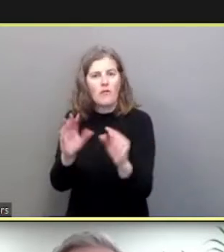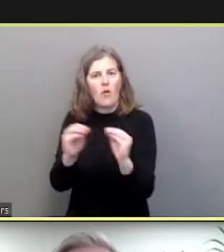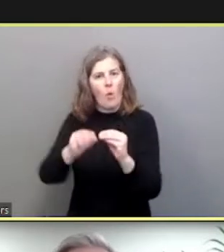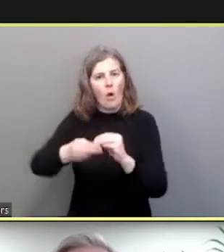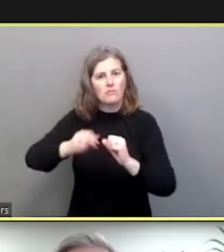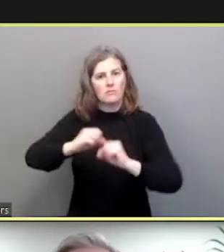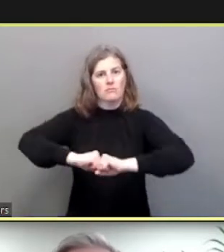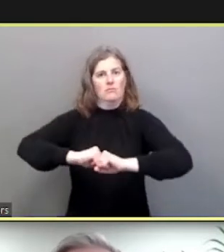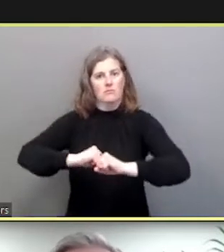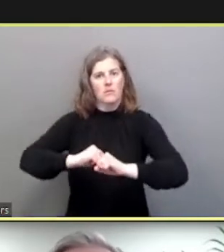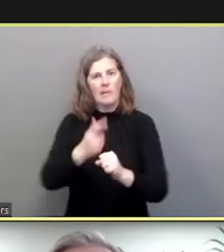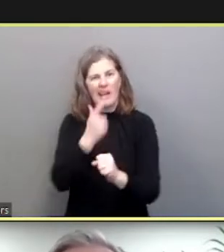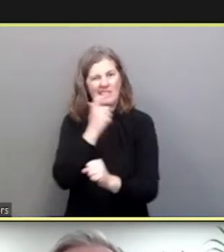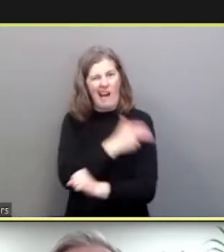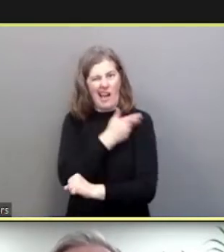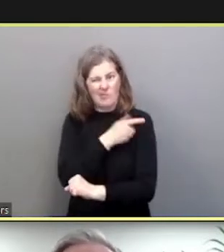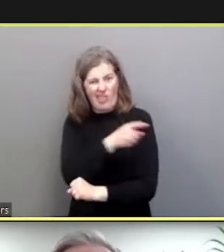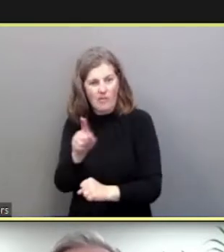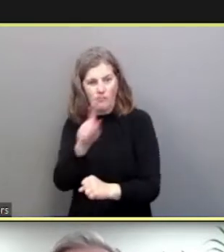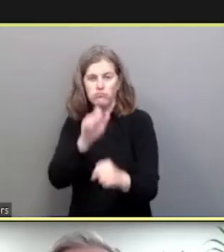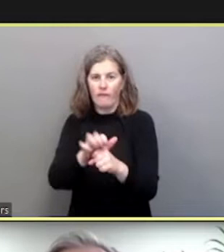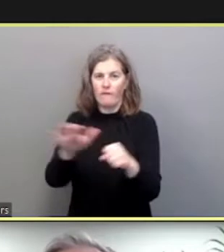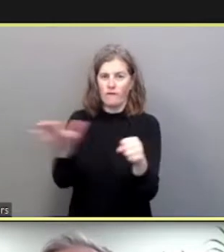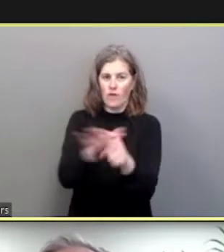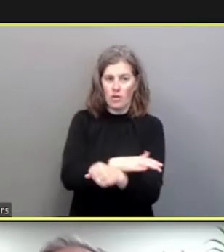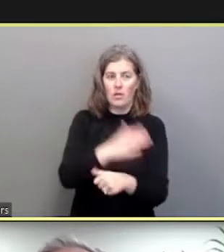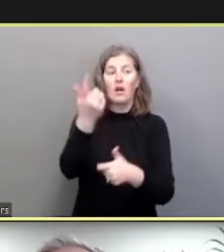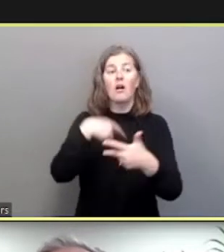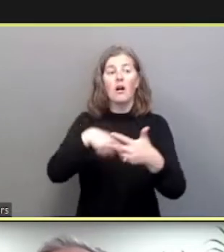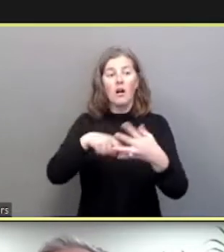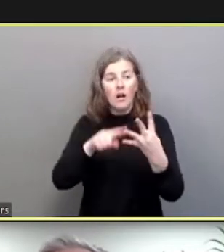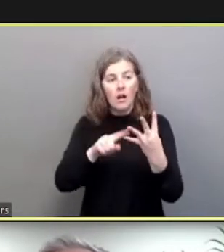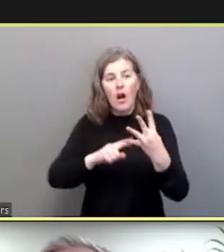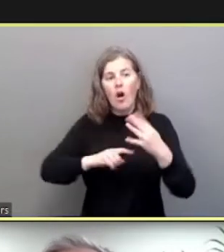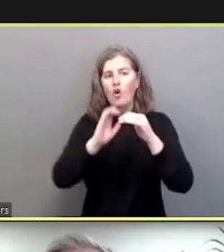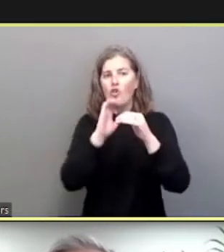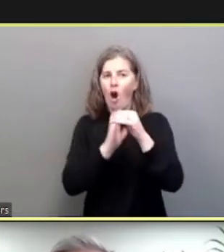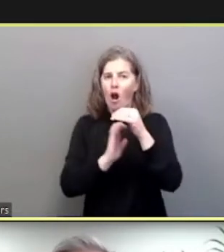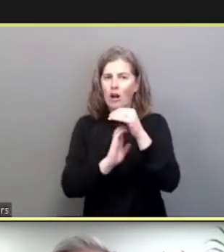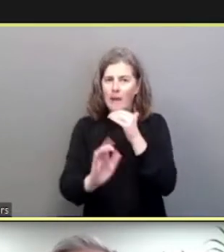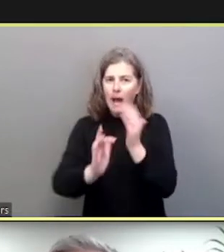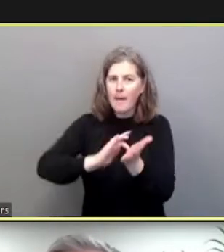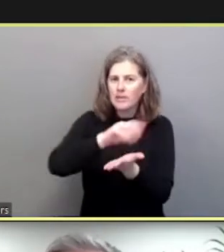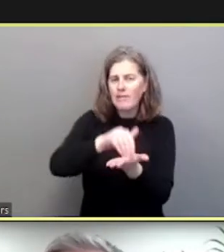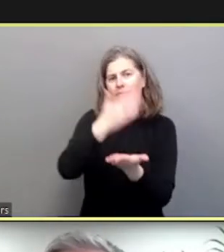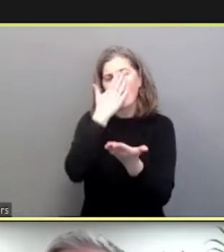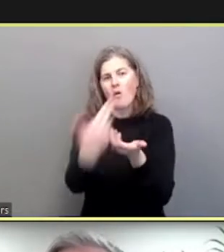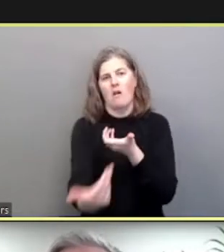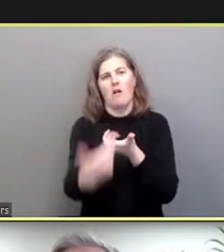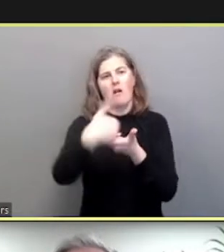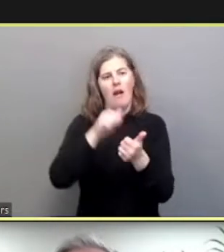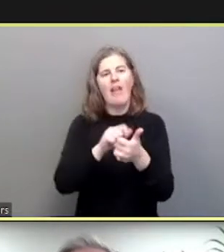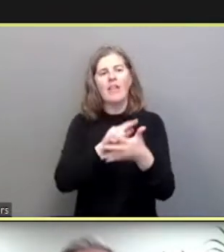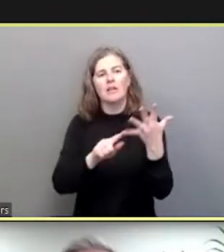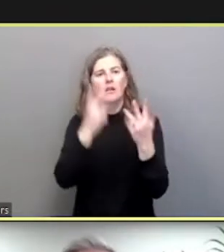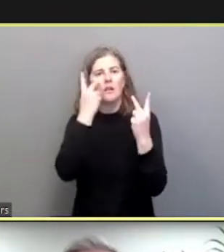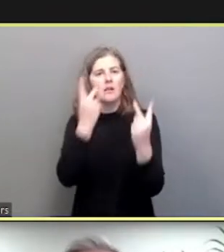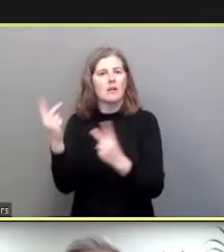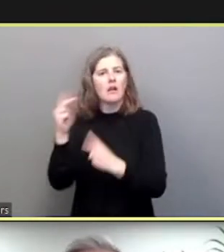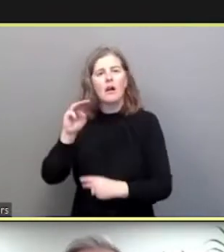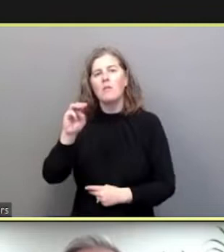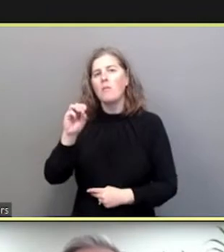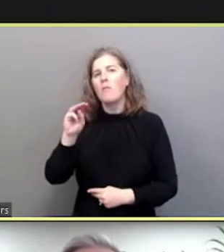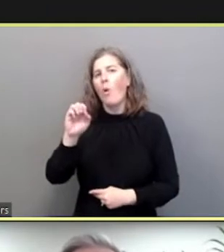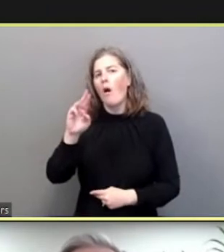because hospitals are getting full. Also, Carlsbad Medical Center, thank you for your participation in Memorial down in Las